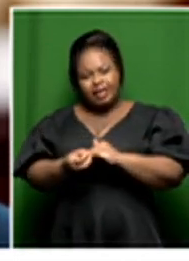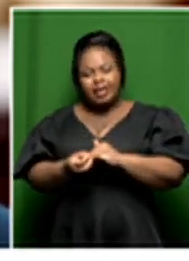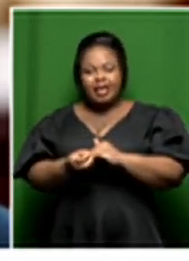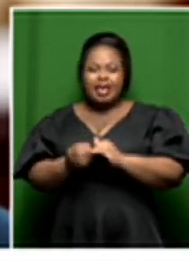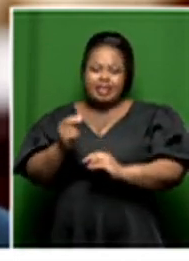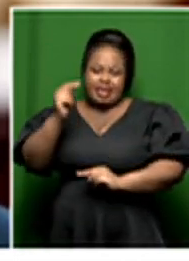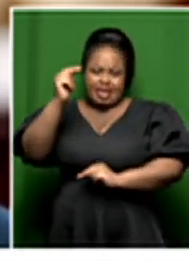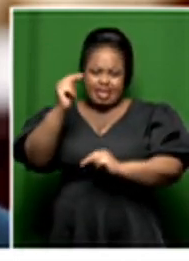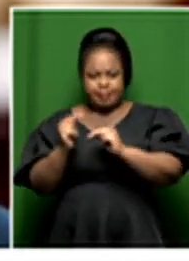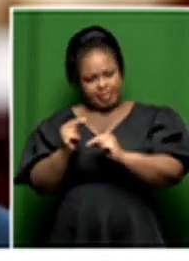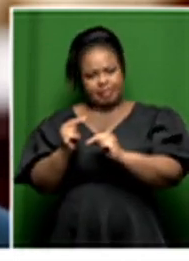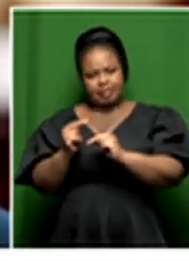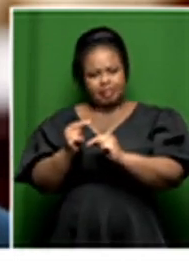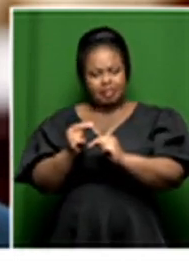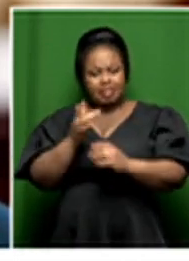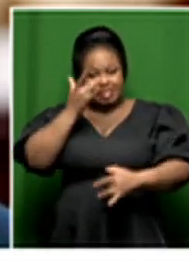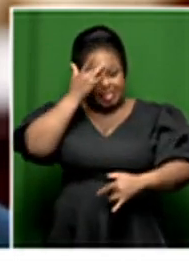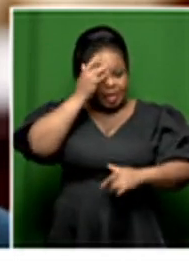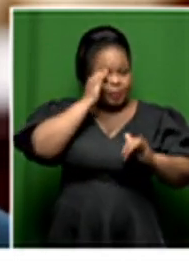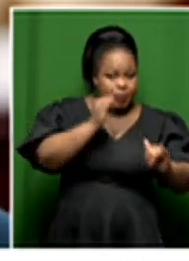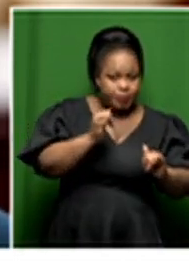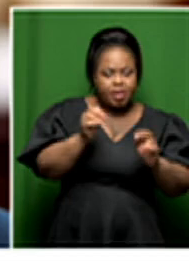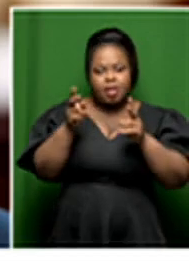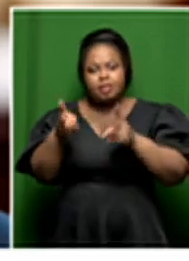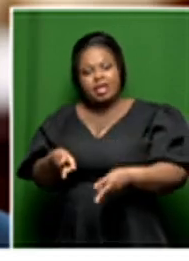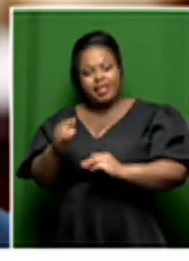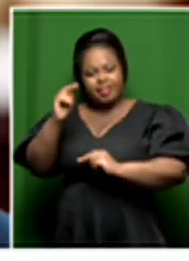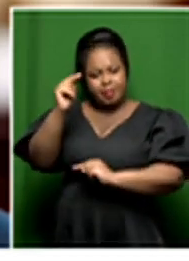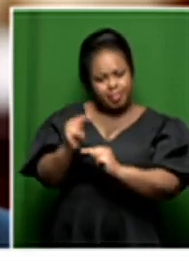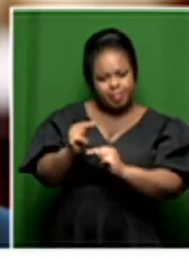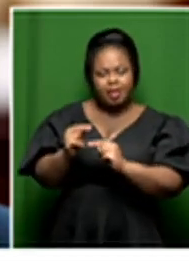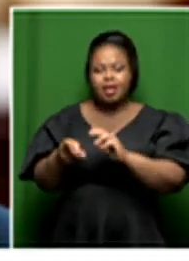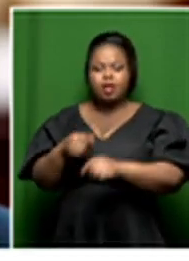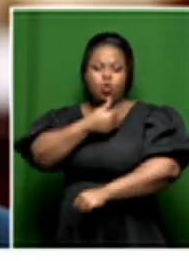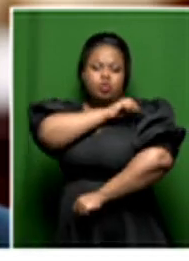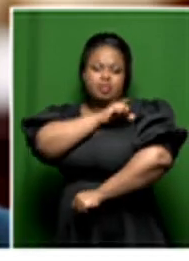severe disease, hospitalization, and death. Currently in South Africa,